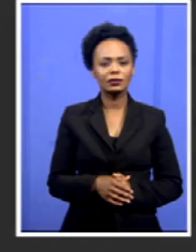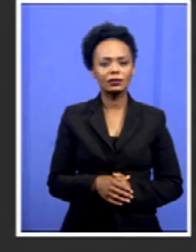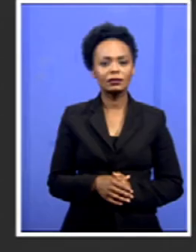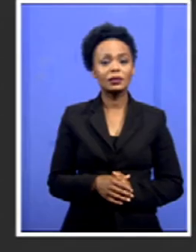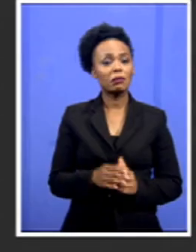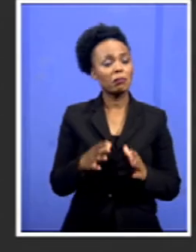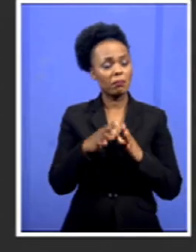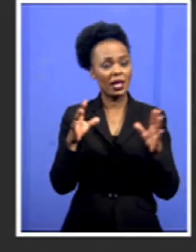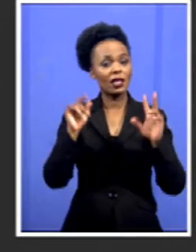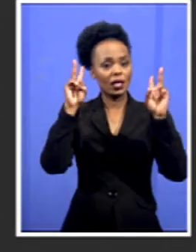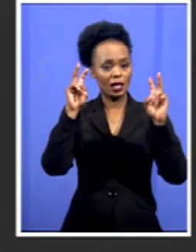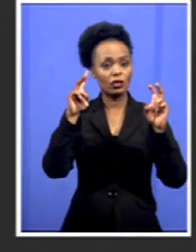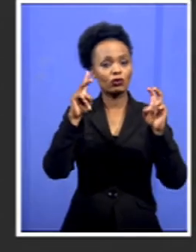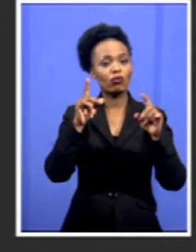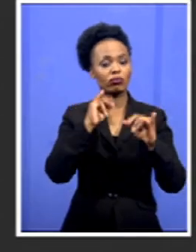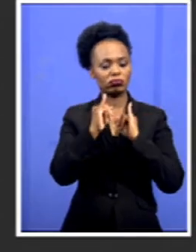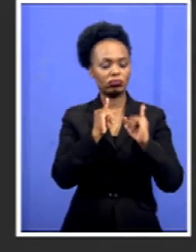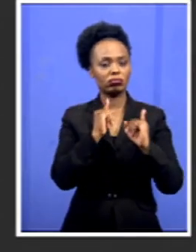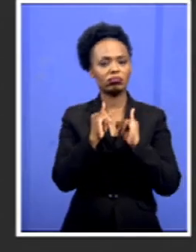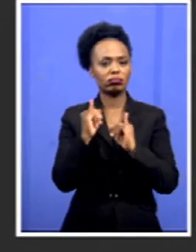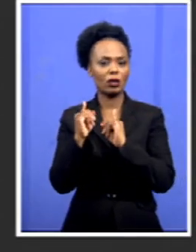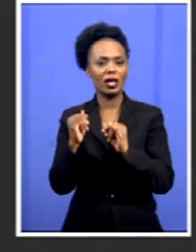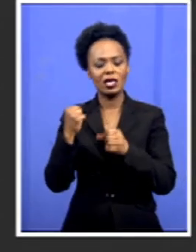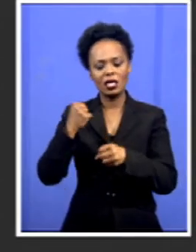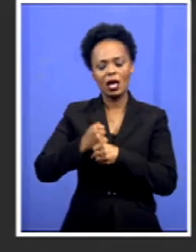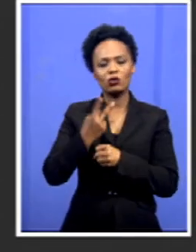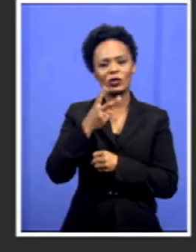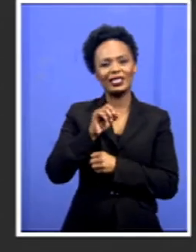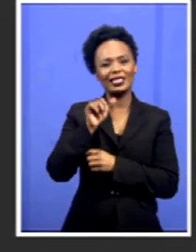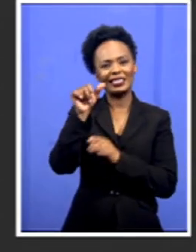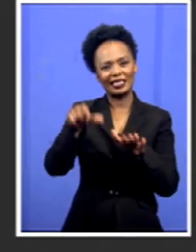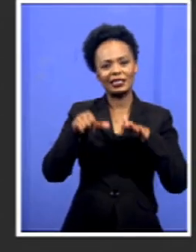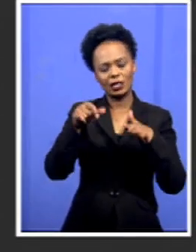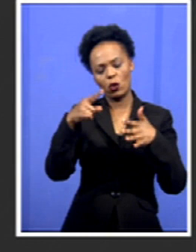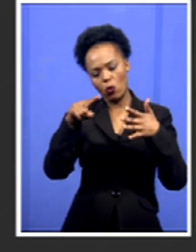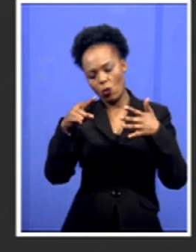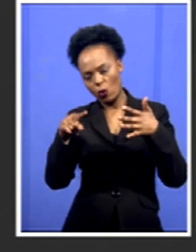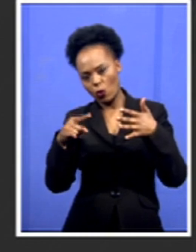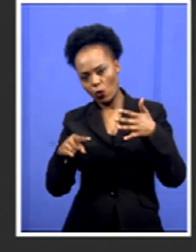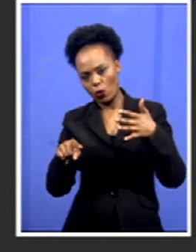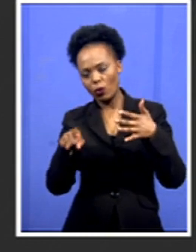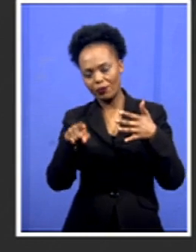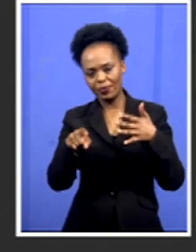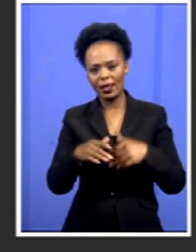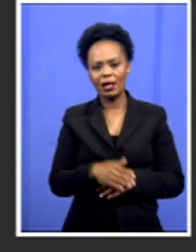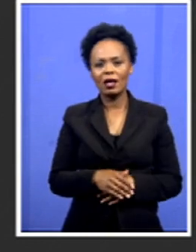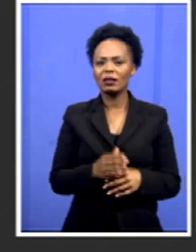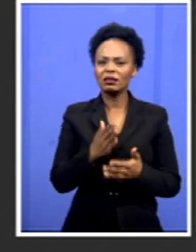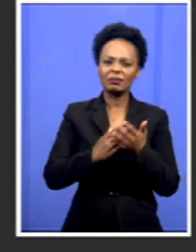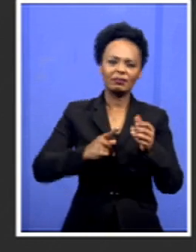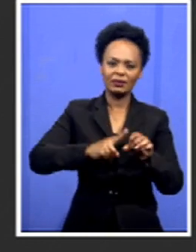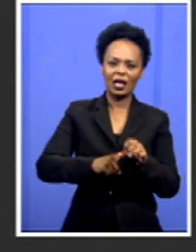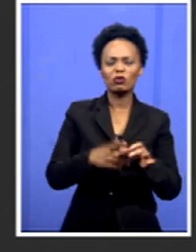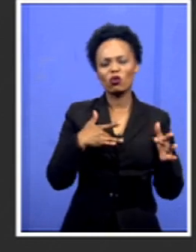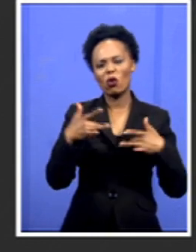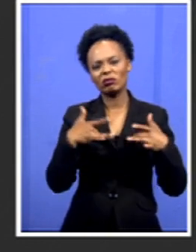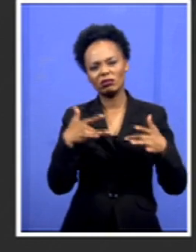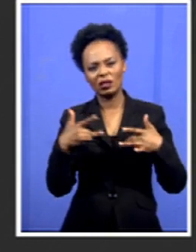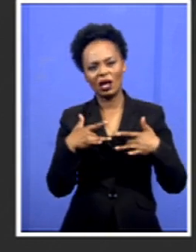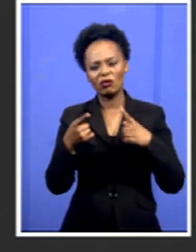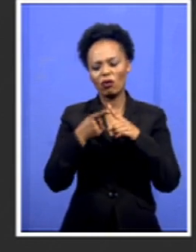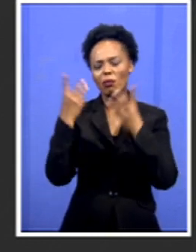come out in a few surveys that were done in 2016. Interestingly, we don't always see overgrown stands and tree trimming coming out as a main concern for